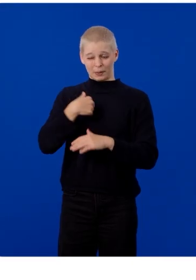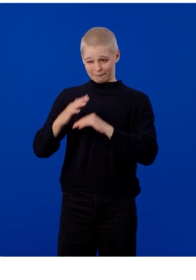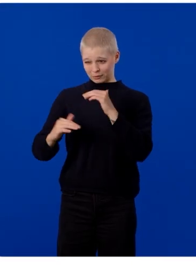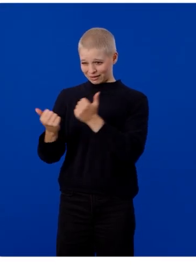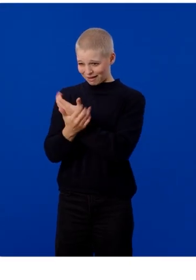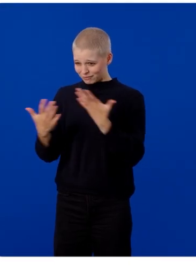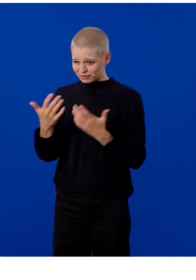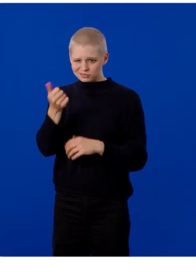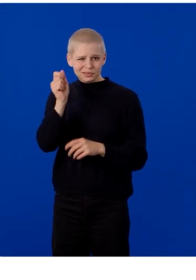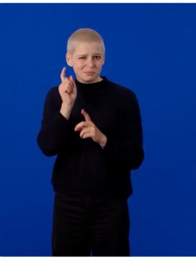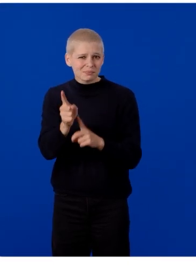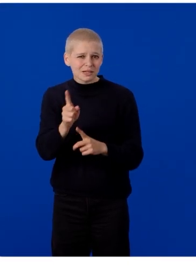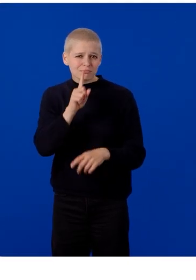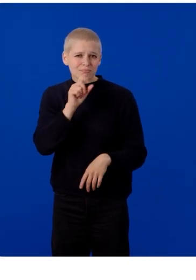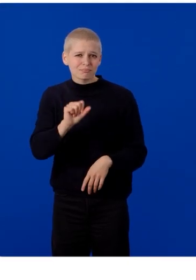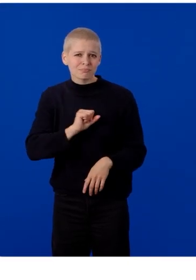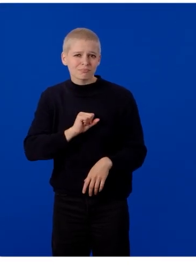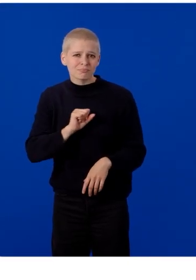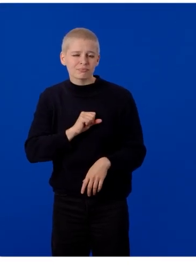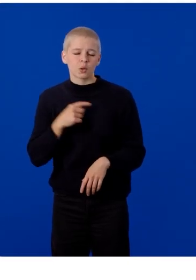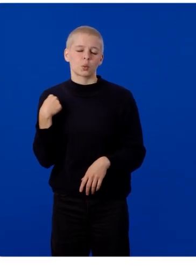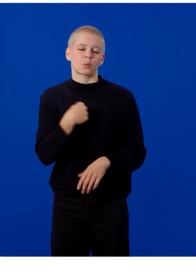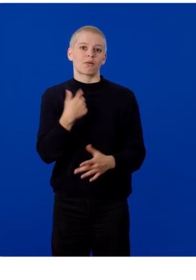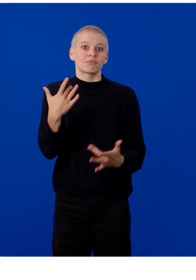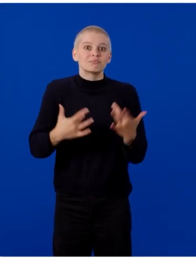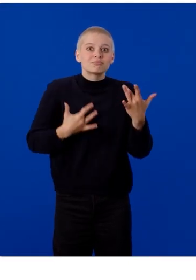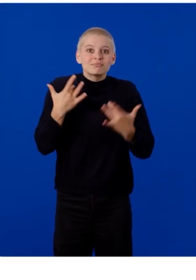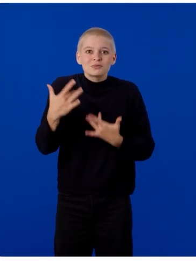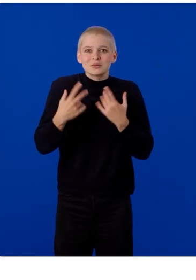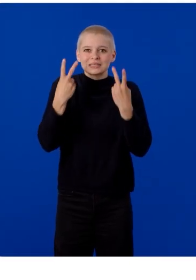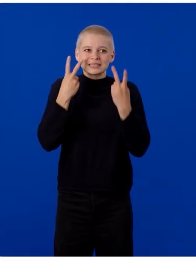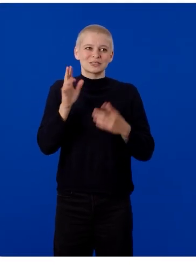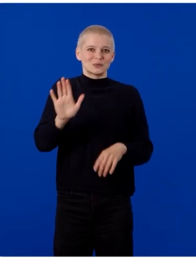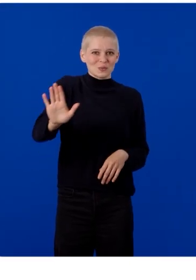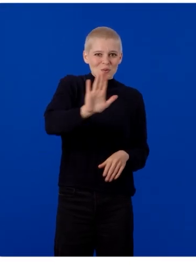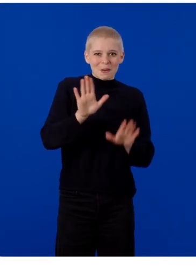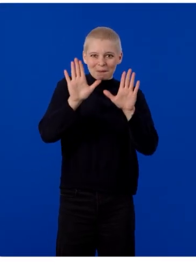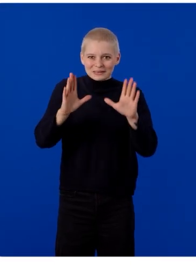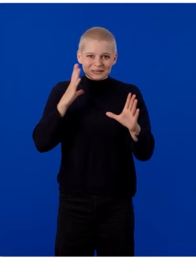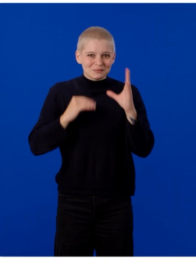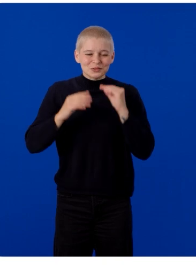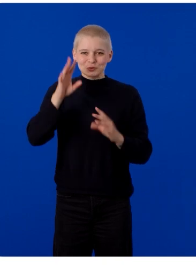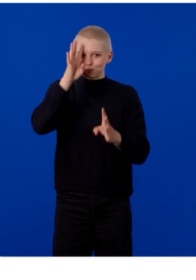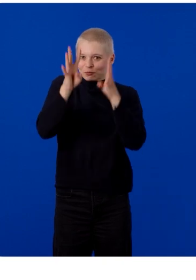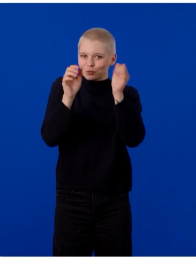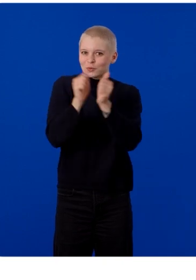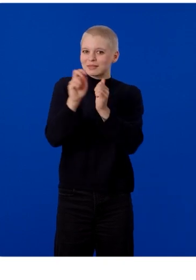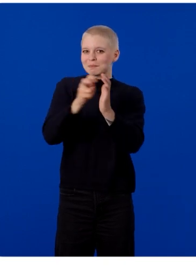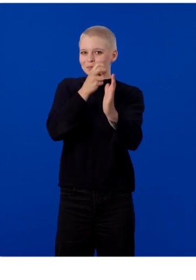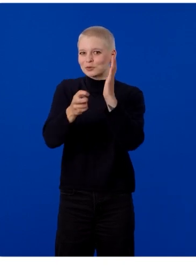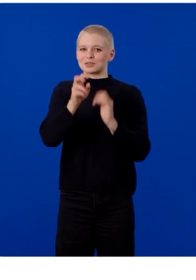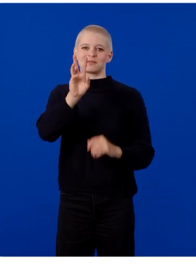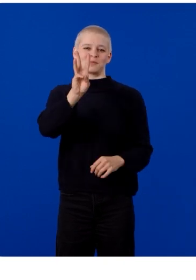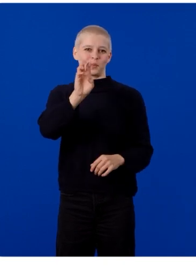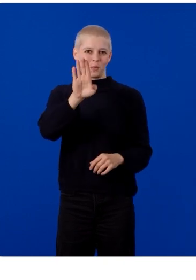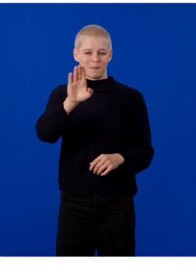We're incredibly excited to see what amazing experiences you will create with the Immersive Web SDK.